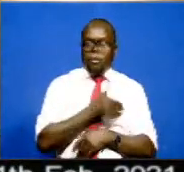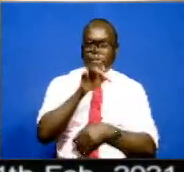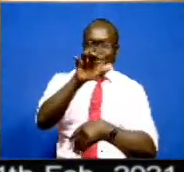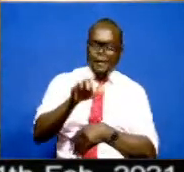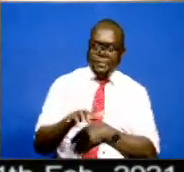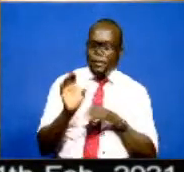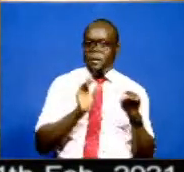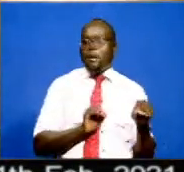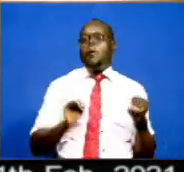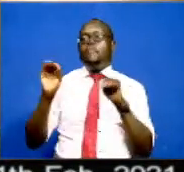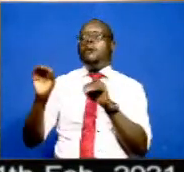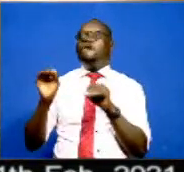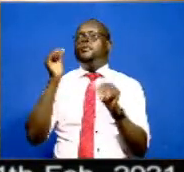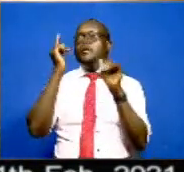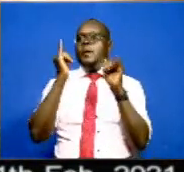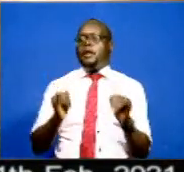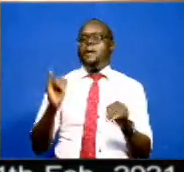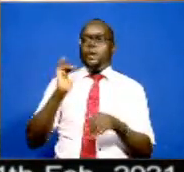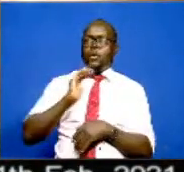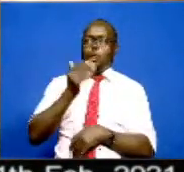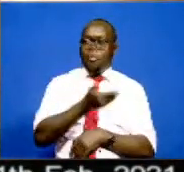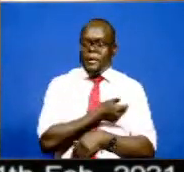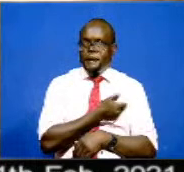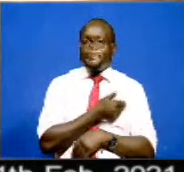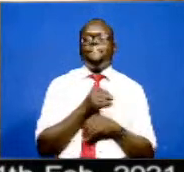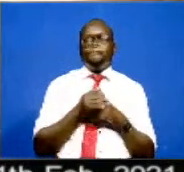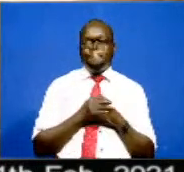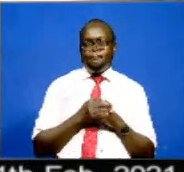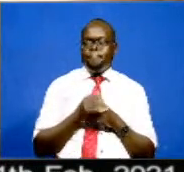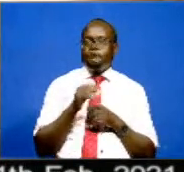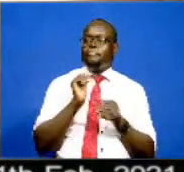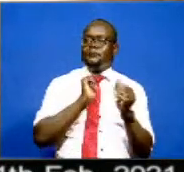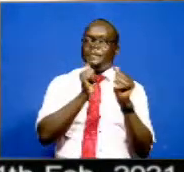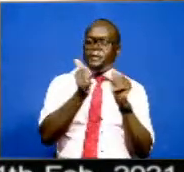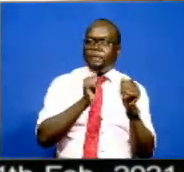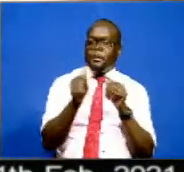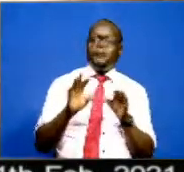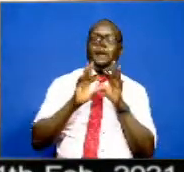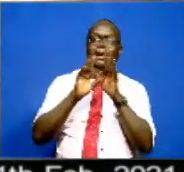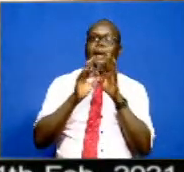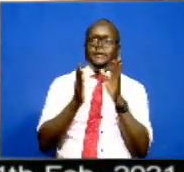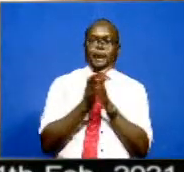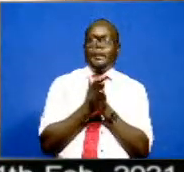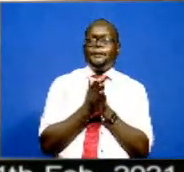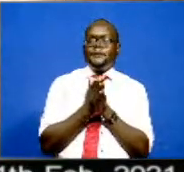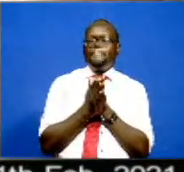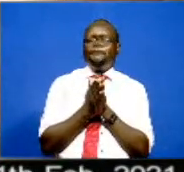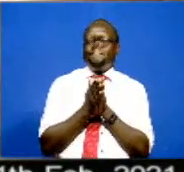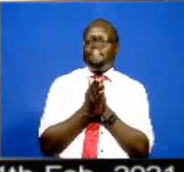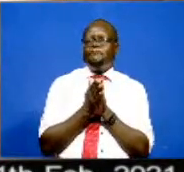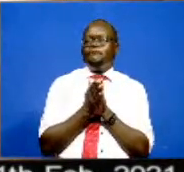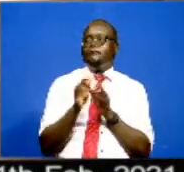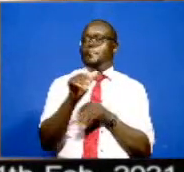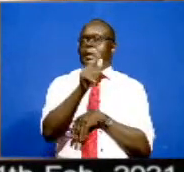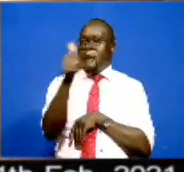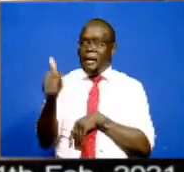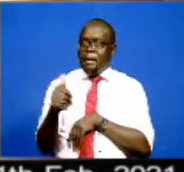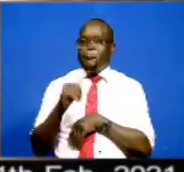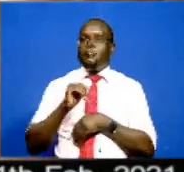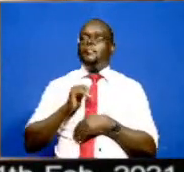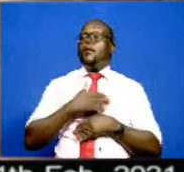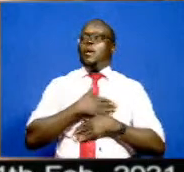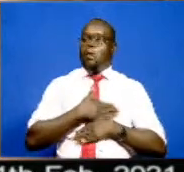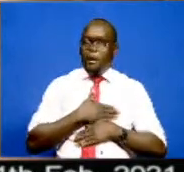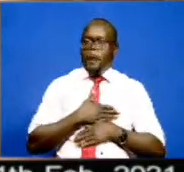Public Works and Housing to the Departmental Committee on Sports, Culture and Tourism. The Honorable Janet